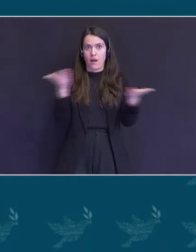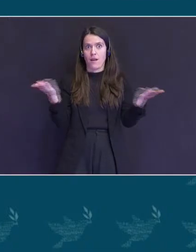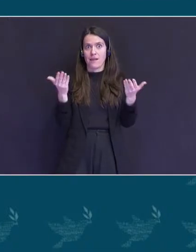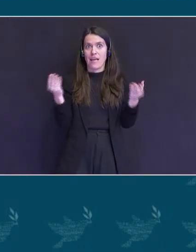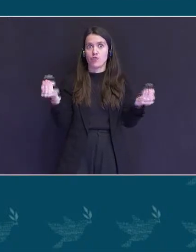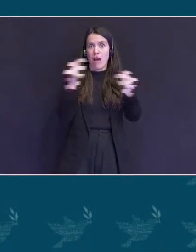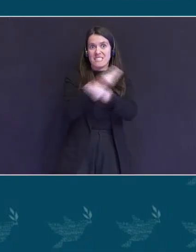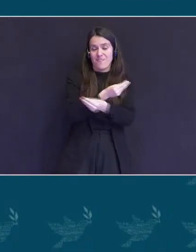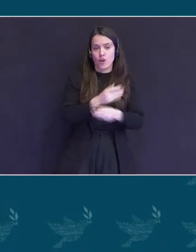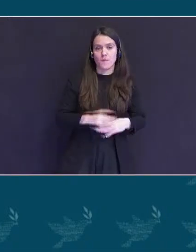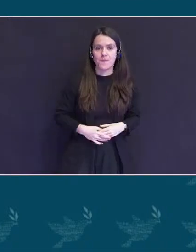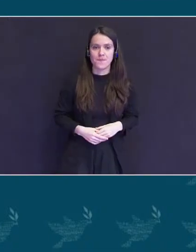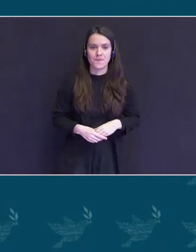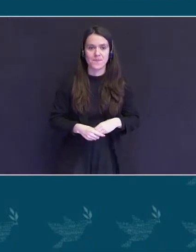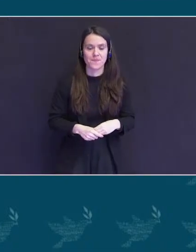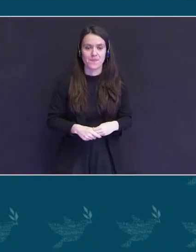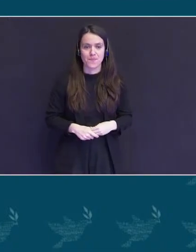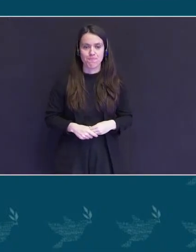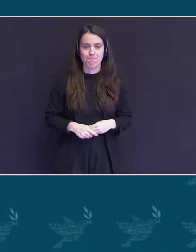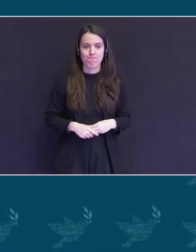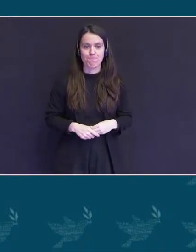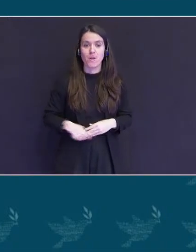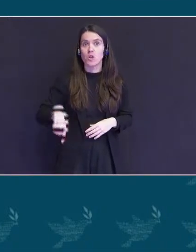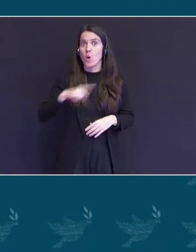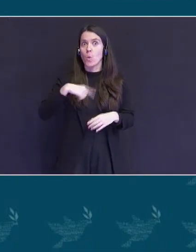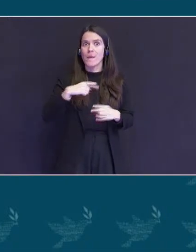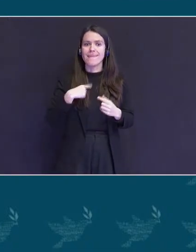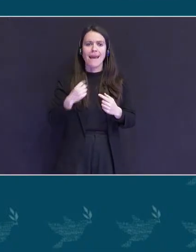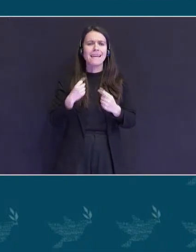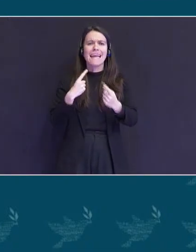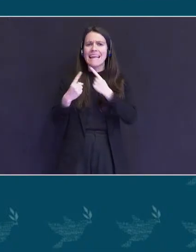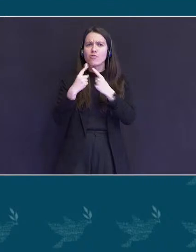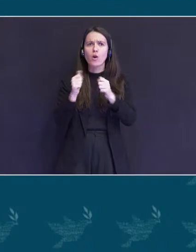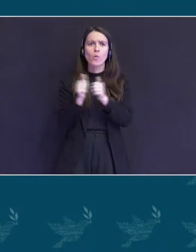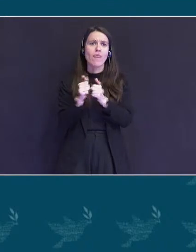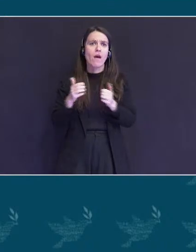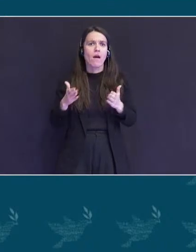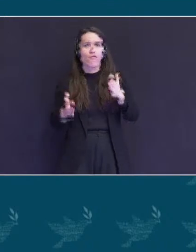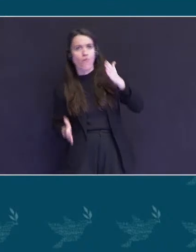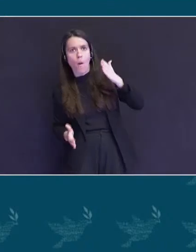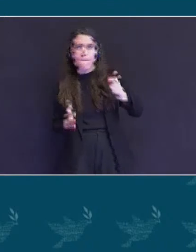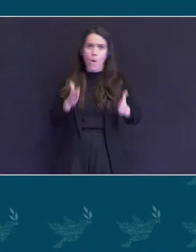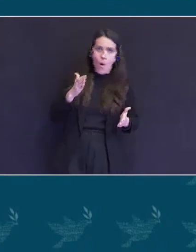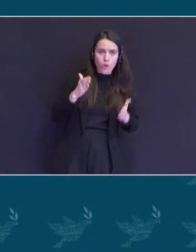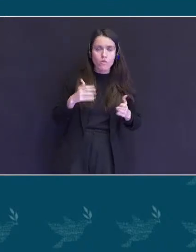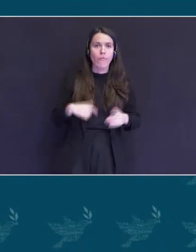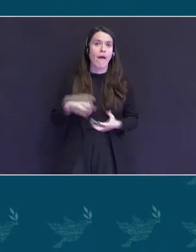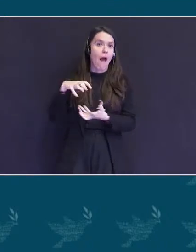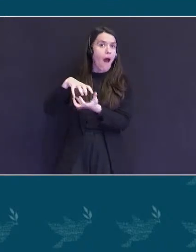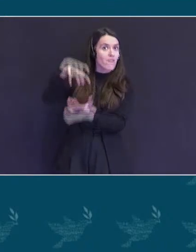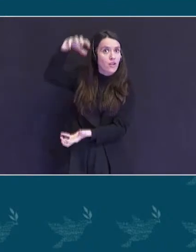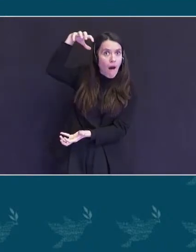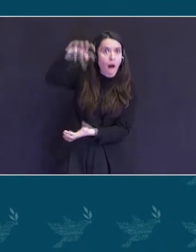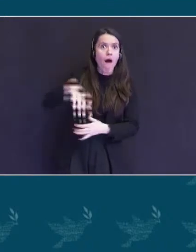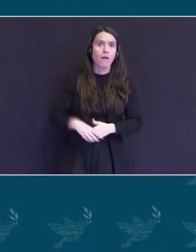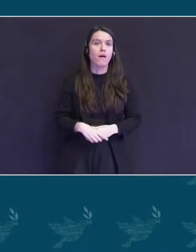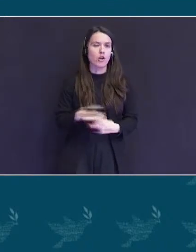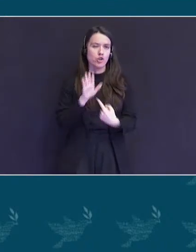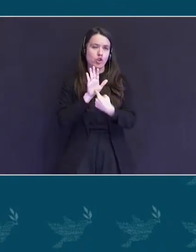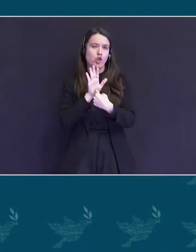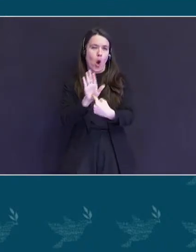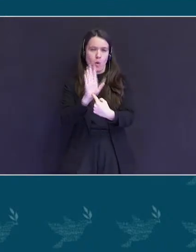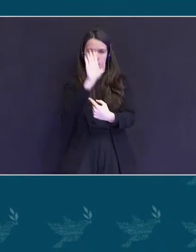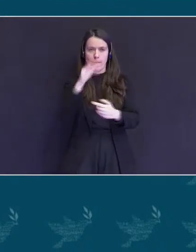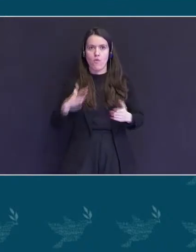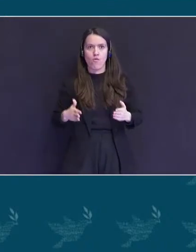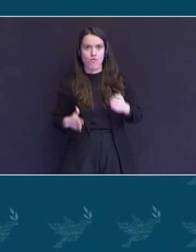learning. And the way we interact, we can do with the robot or avatar. So let me show with the example of the